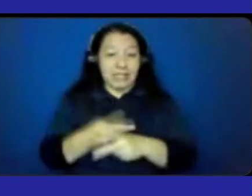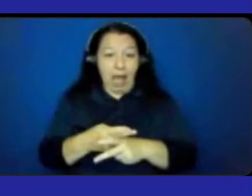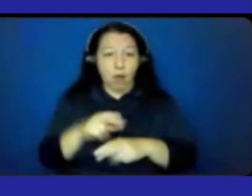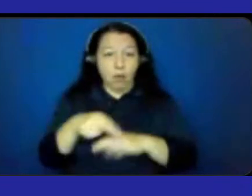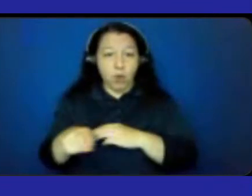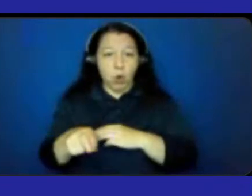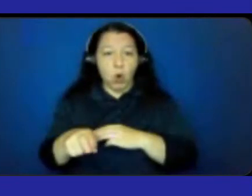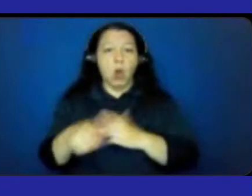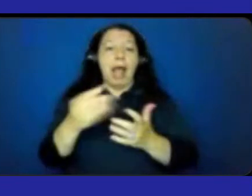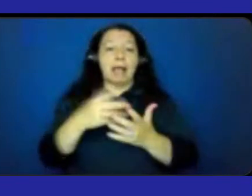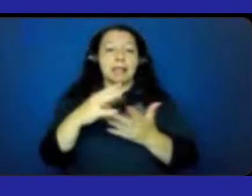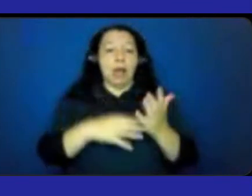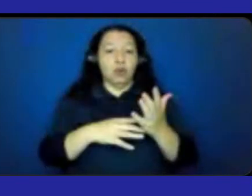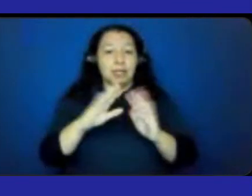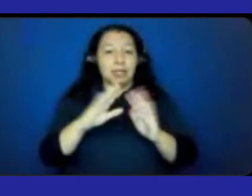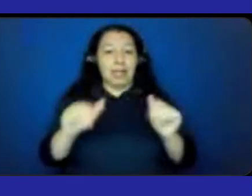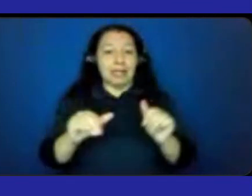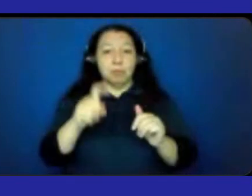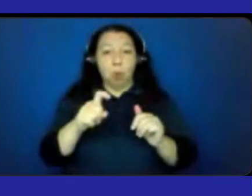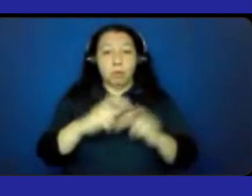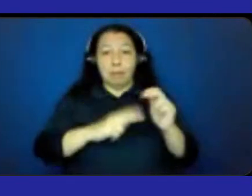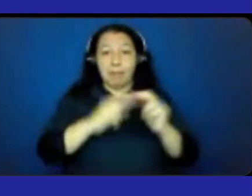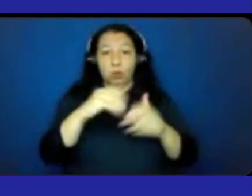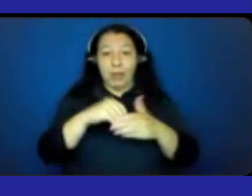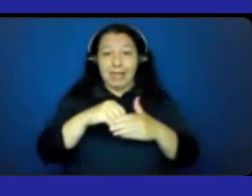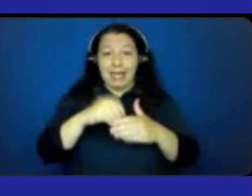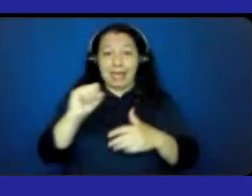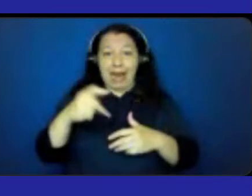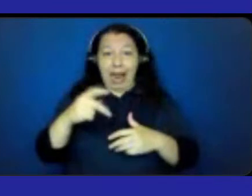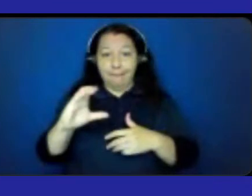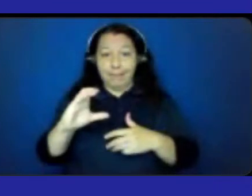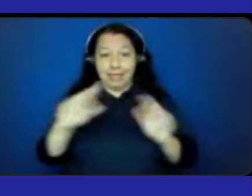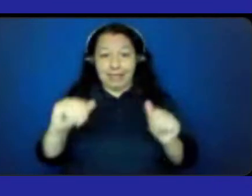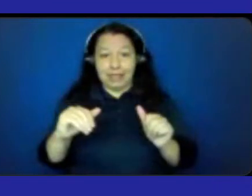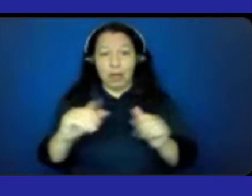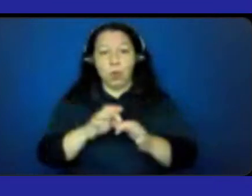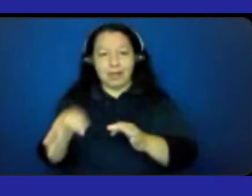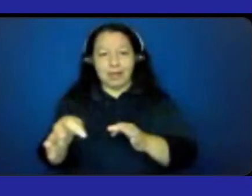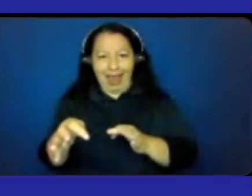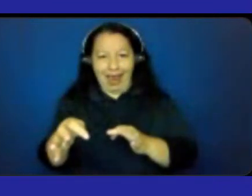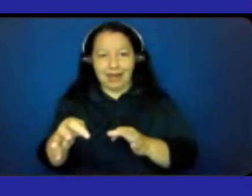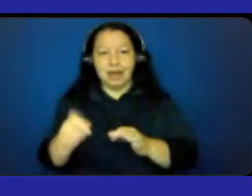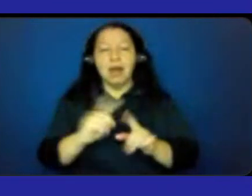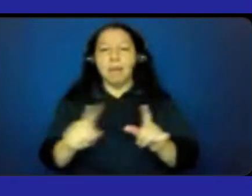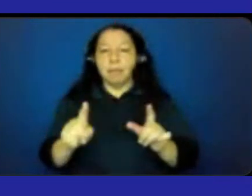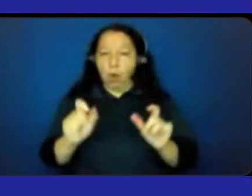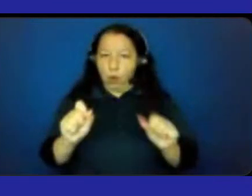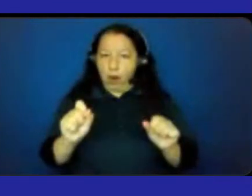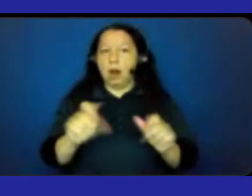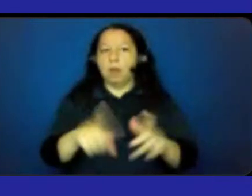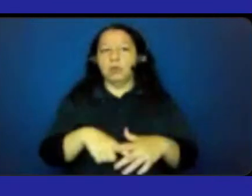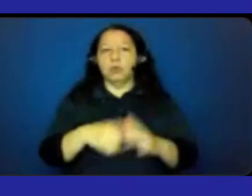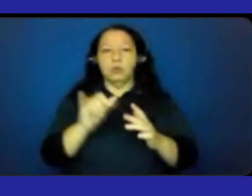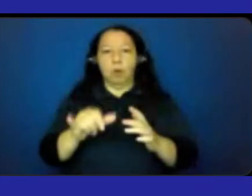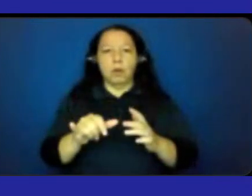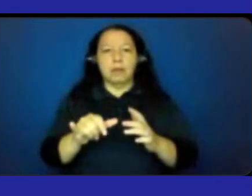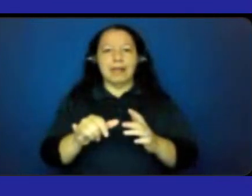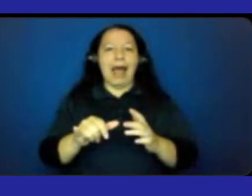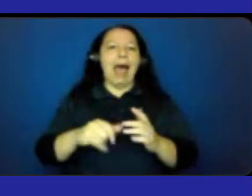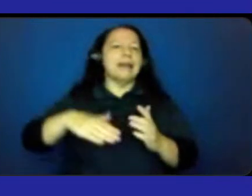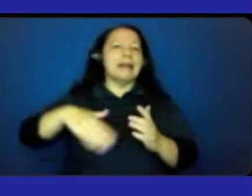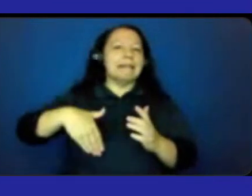in Epic were delayed due to the pandemic. However, we were able to get the build started late last year, and it is now nearing